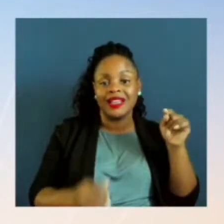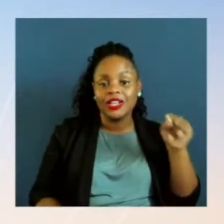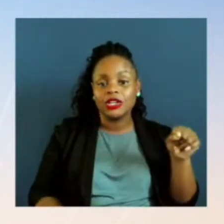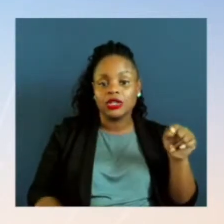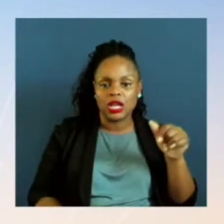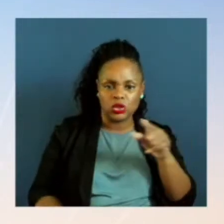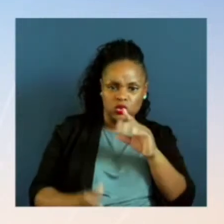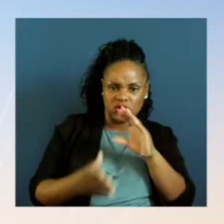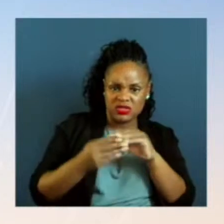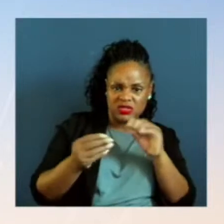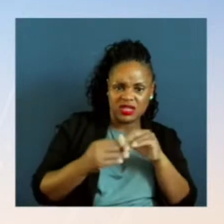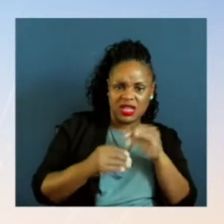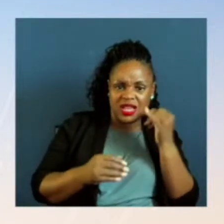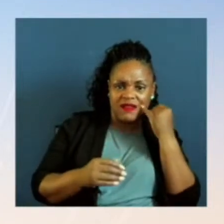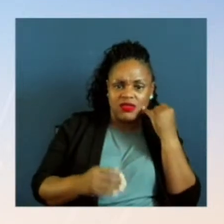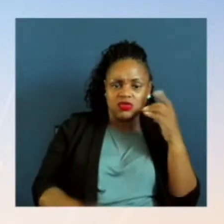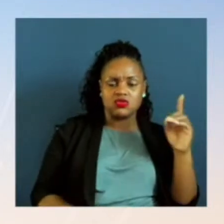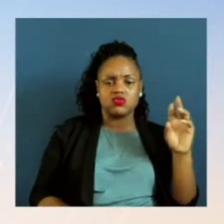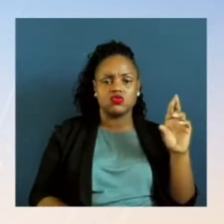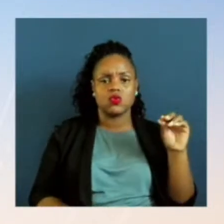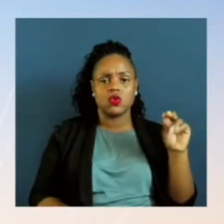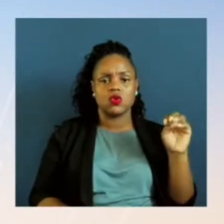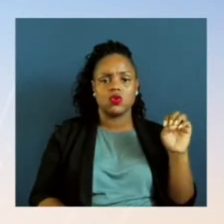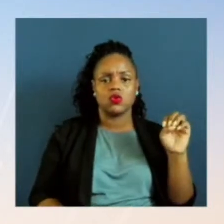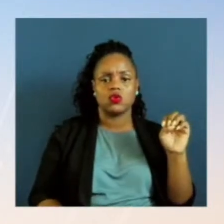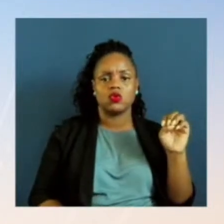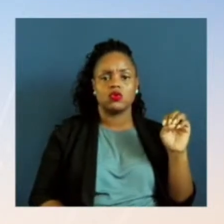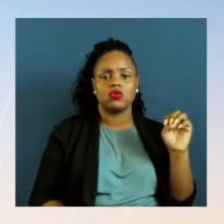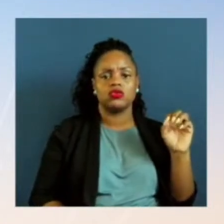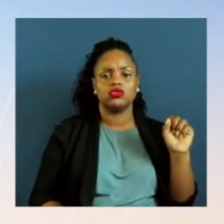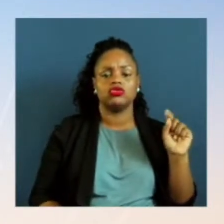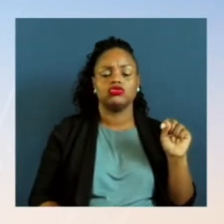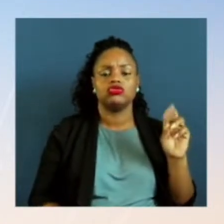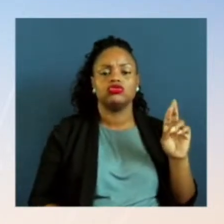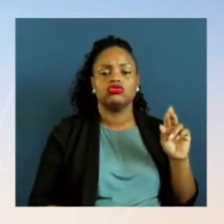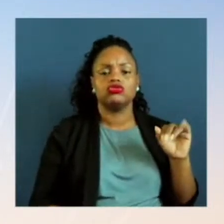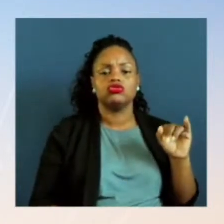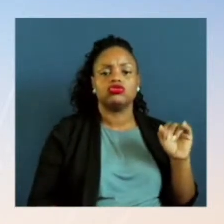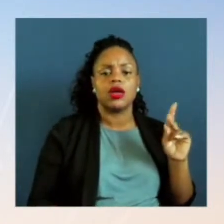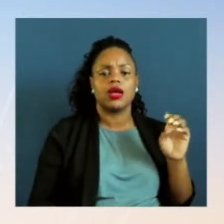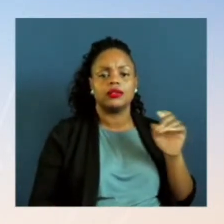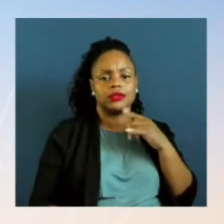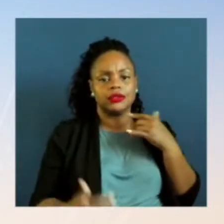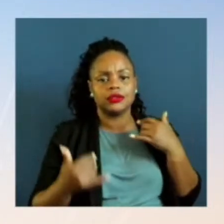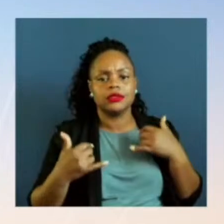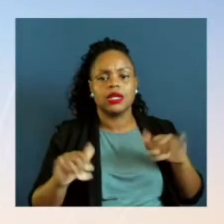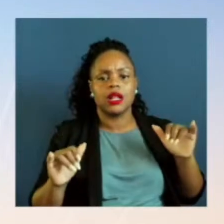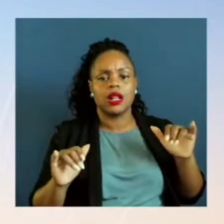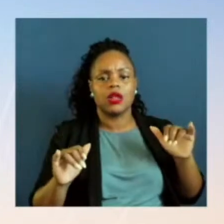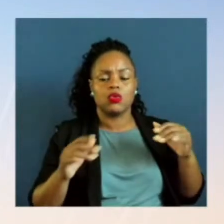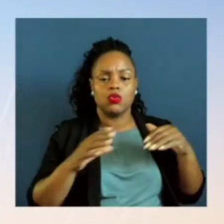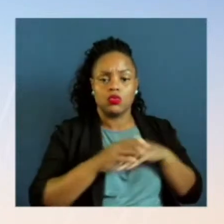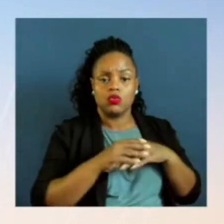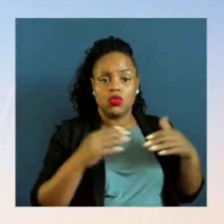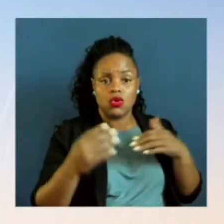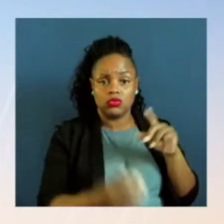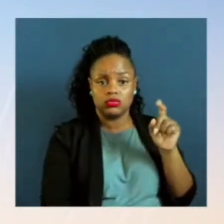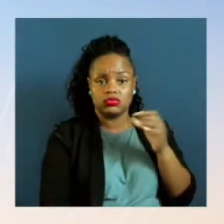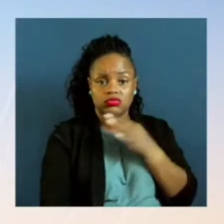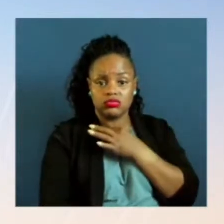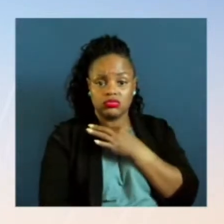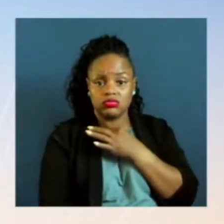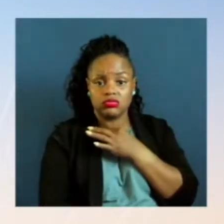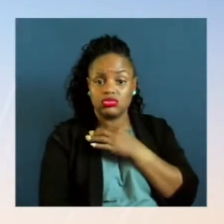drone strikes mean an extension of the war? The strikes that killed ISIS-K terrorists? And the possibility of